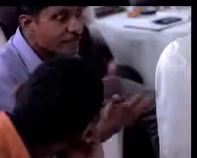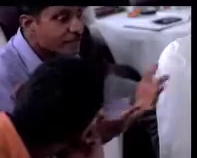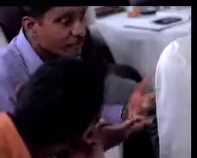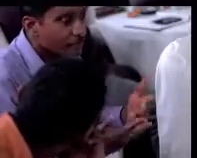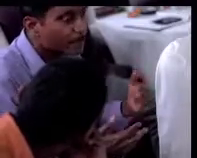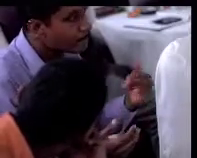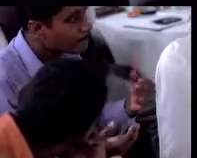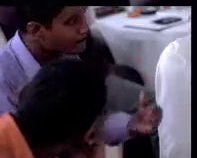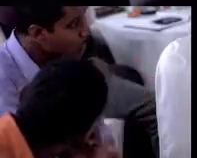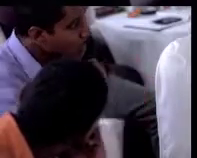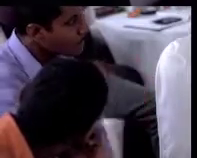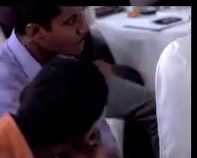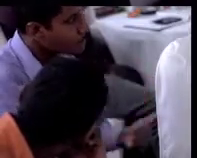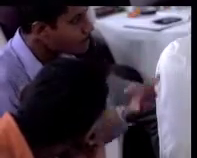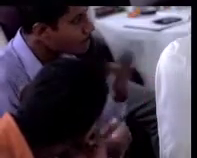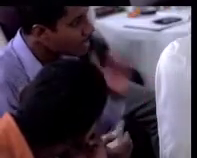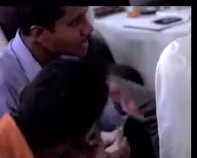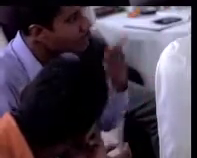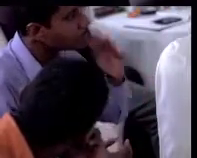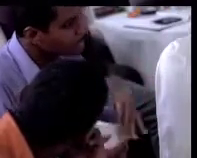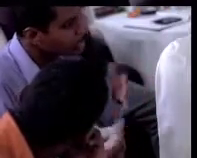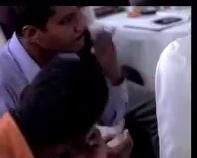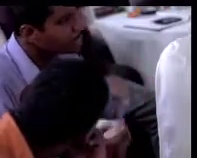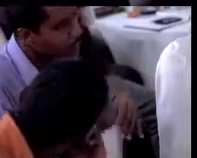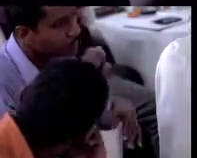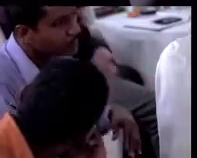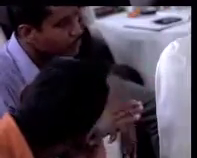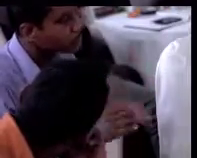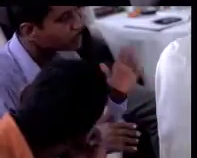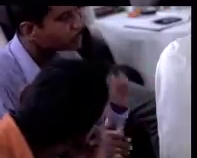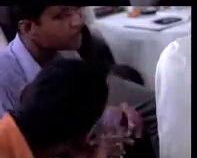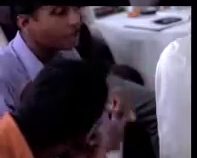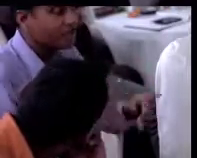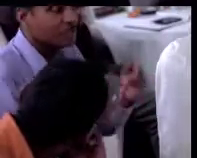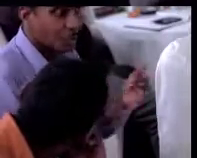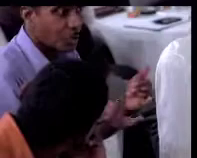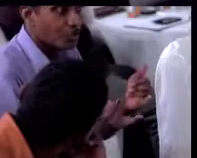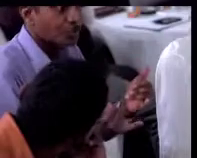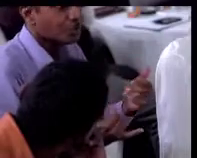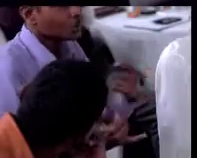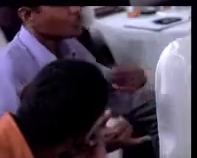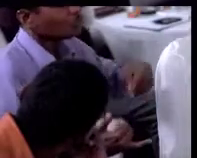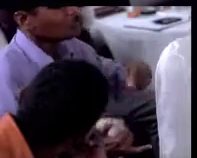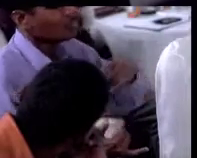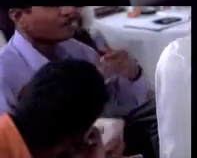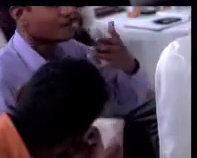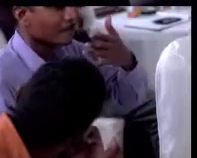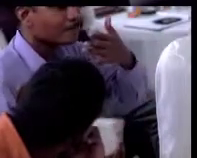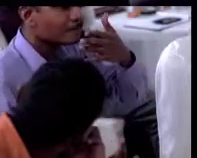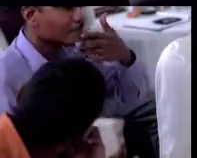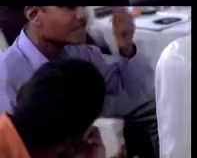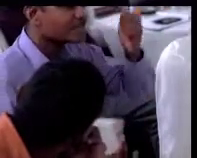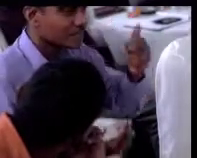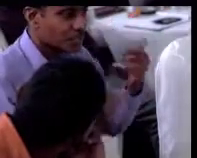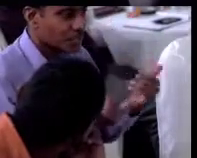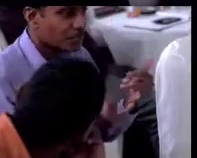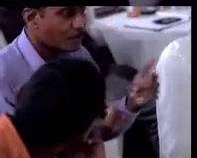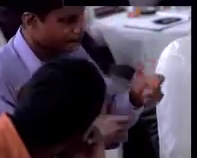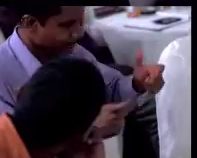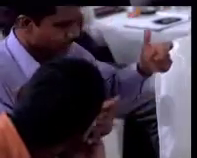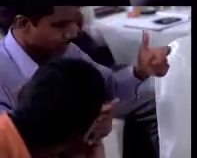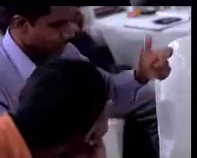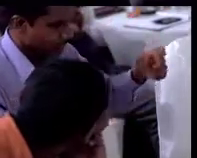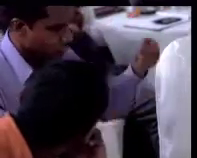everything. You know, it's only now after 8 years, I would say, okay, we're probably in a better position